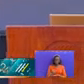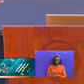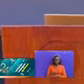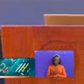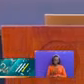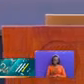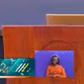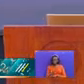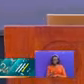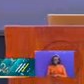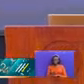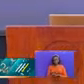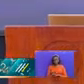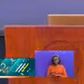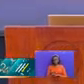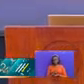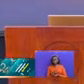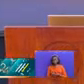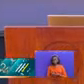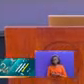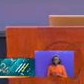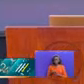all the Sha